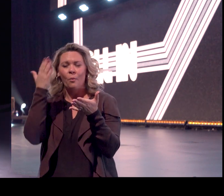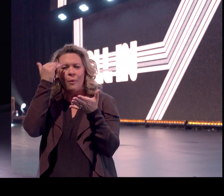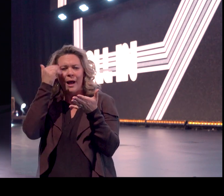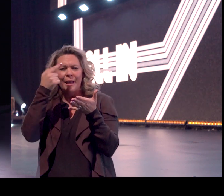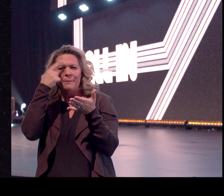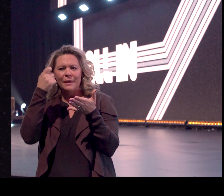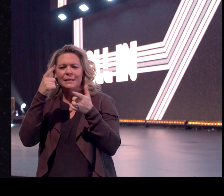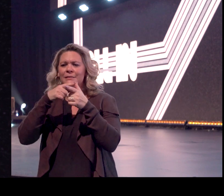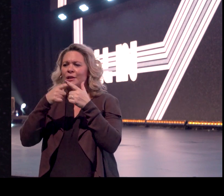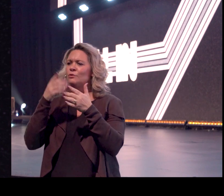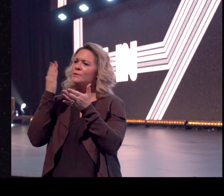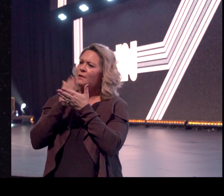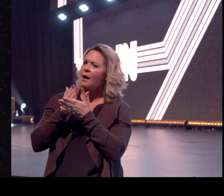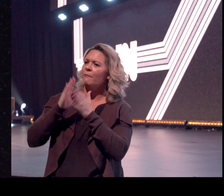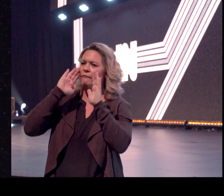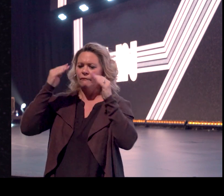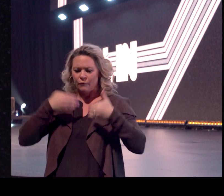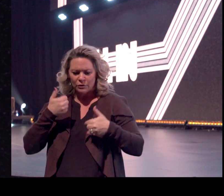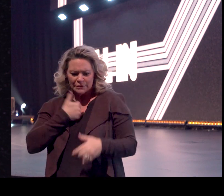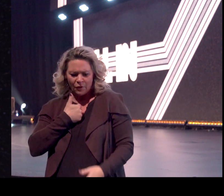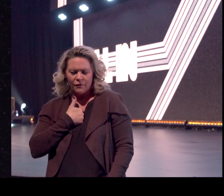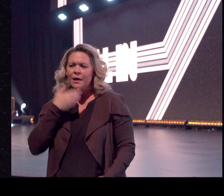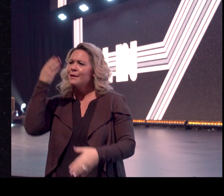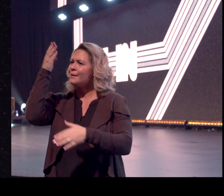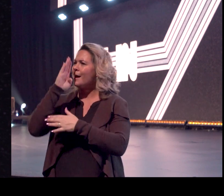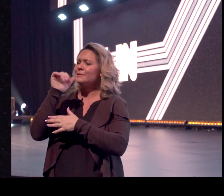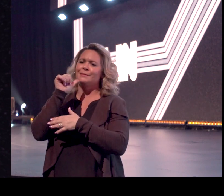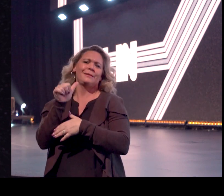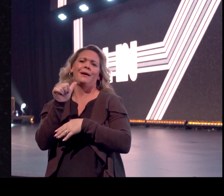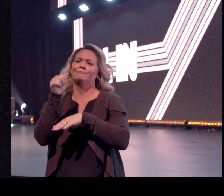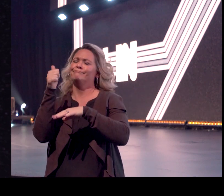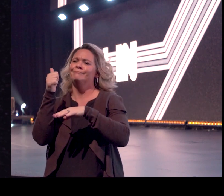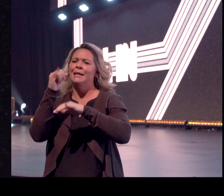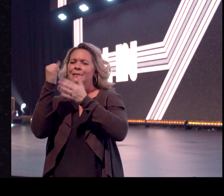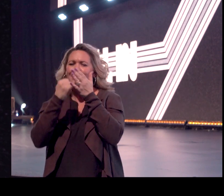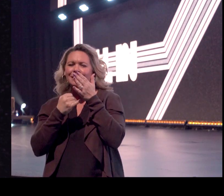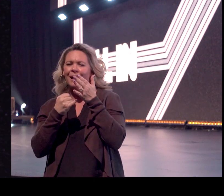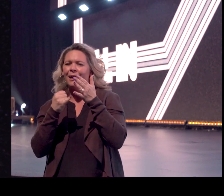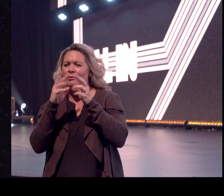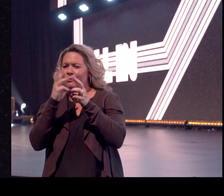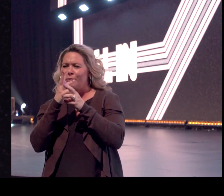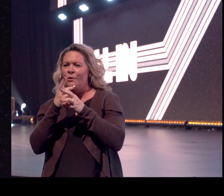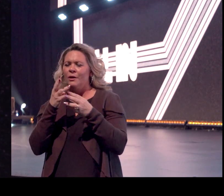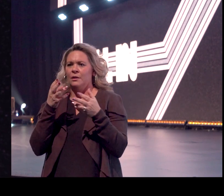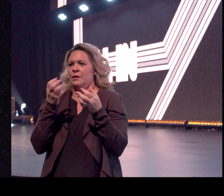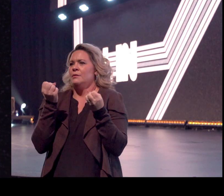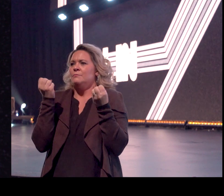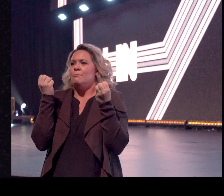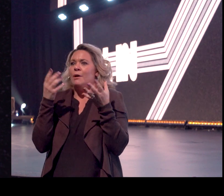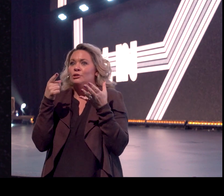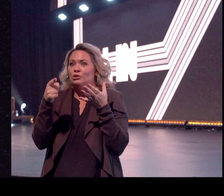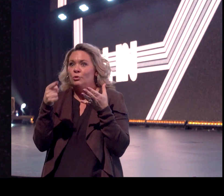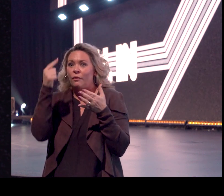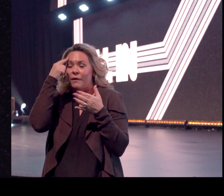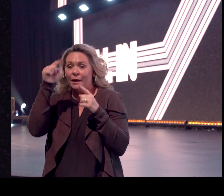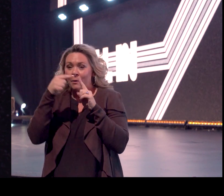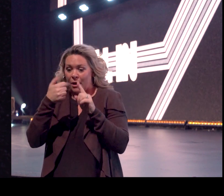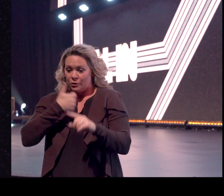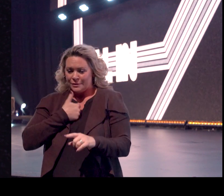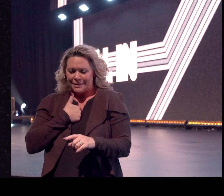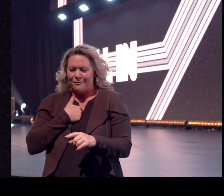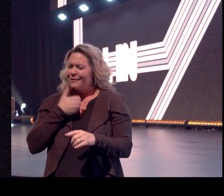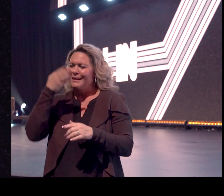that? Why? Because it gets your mind off of you. God didn't design for you to think about you as much as you think about